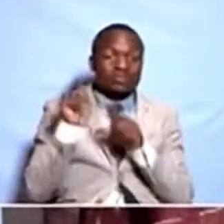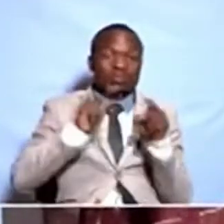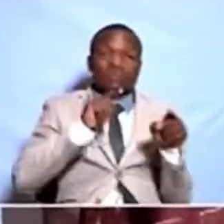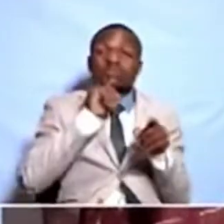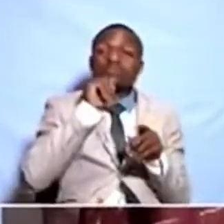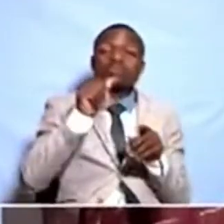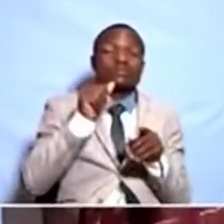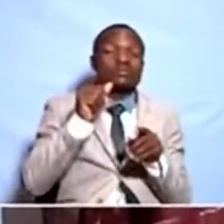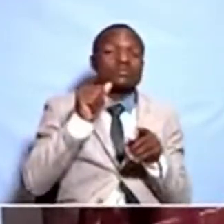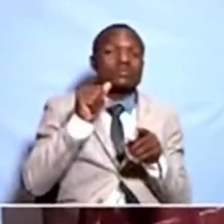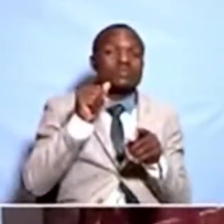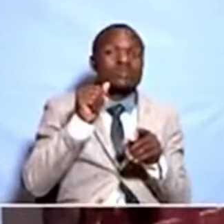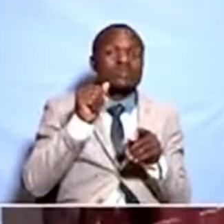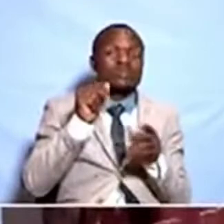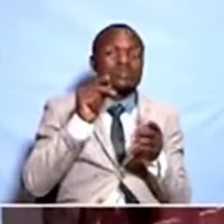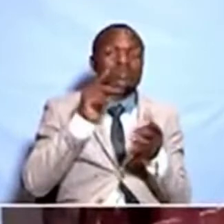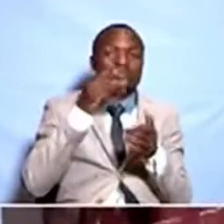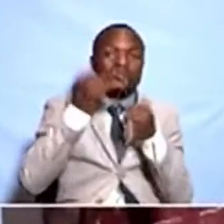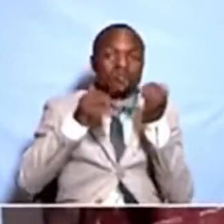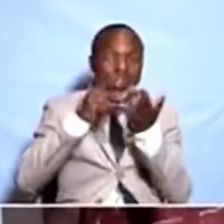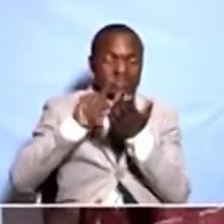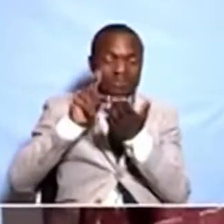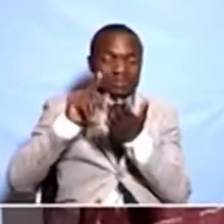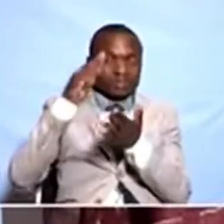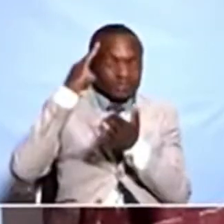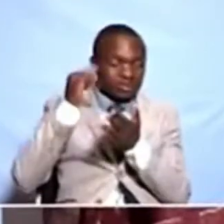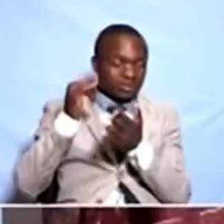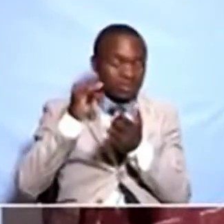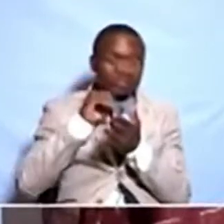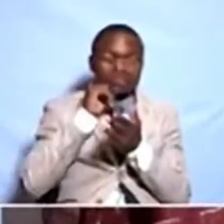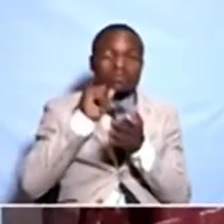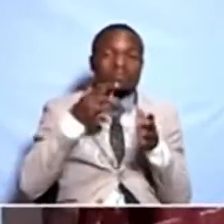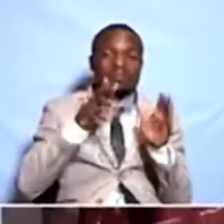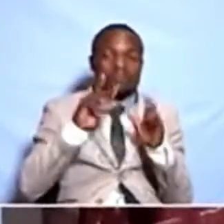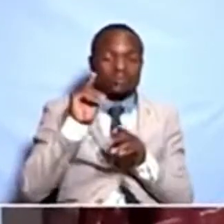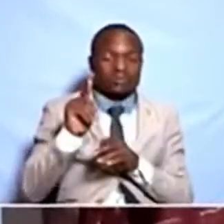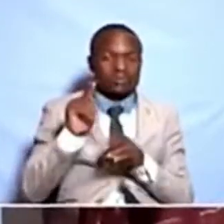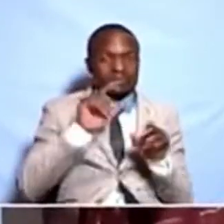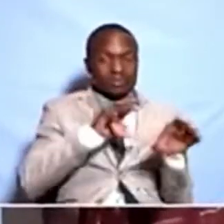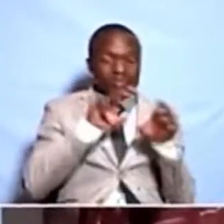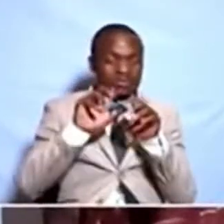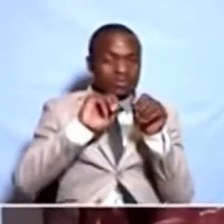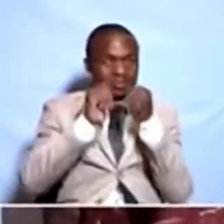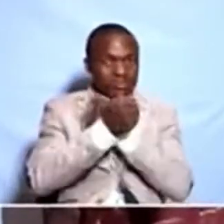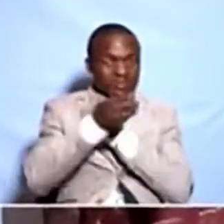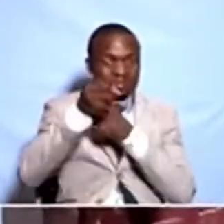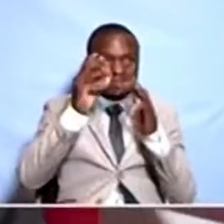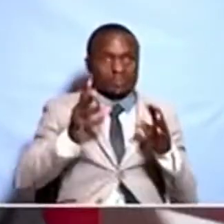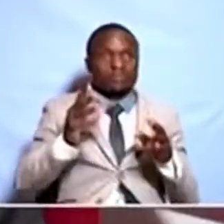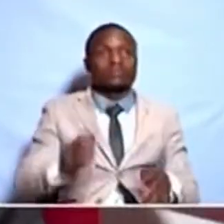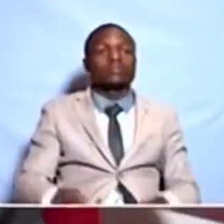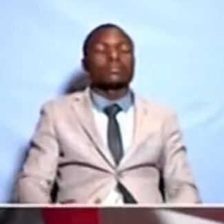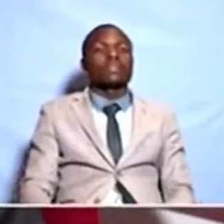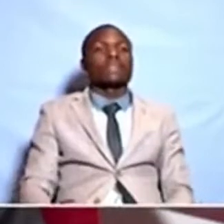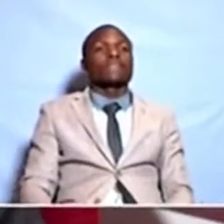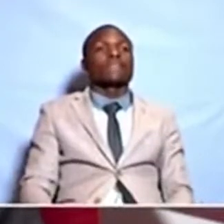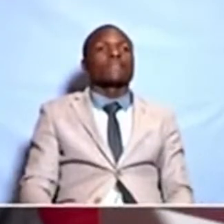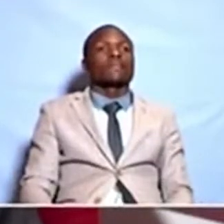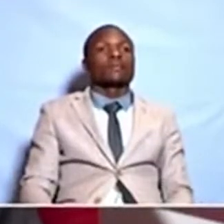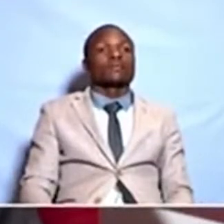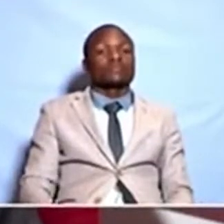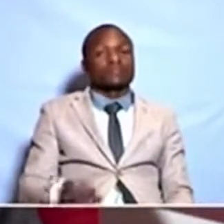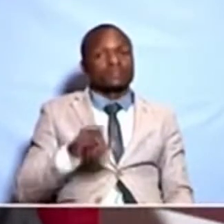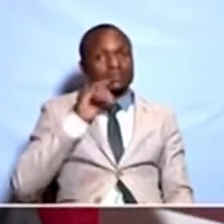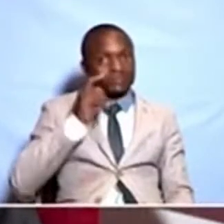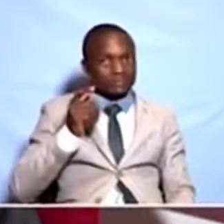paying. That's why up to now I've not authorized you to do the change of ownership. All right. I have to let you